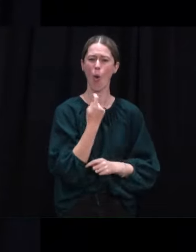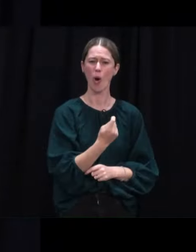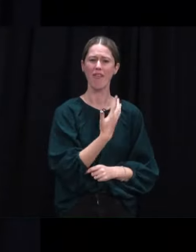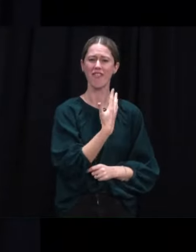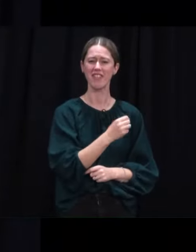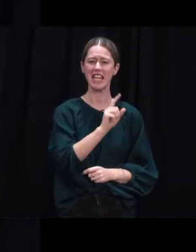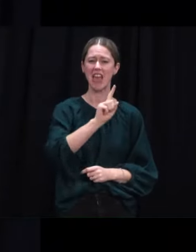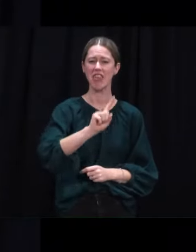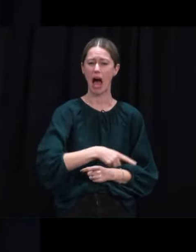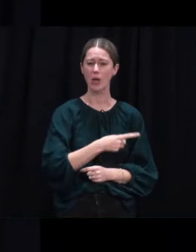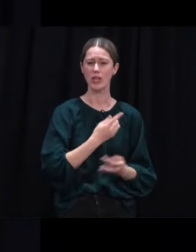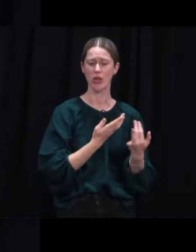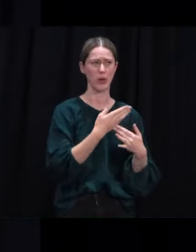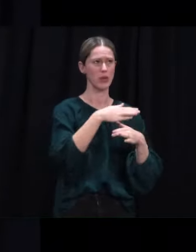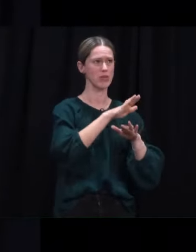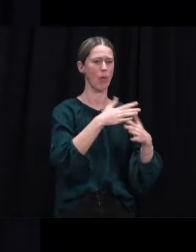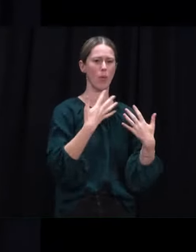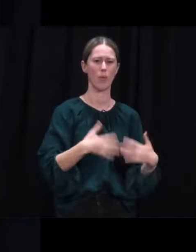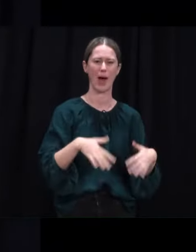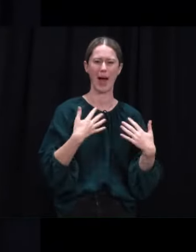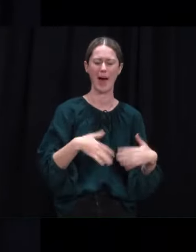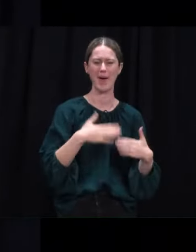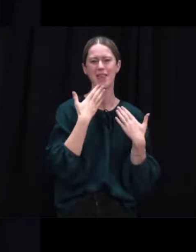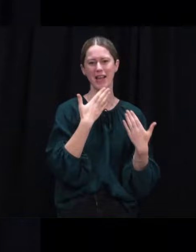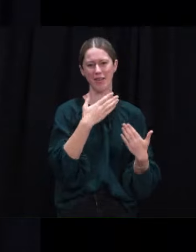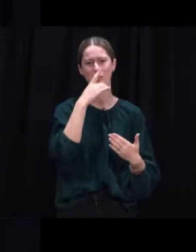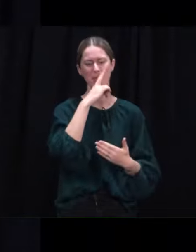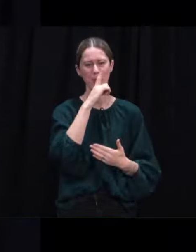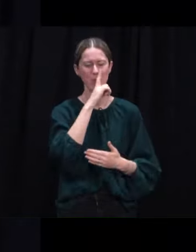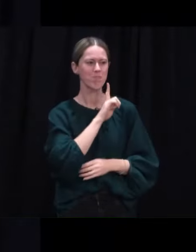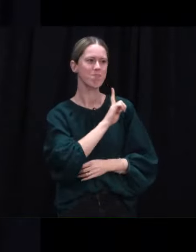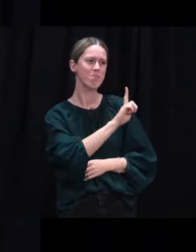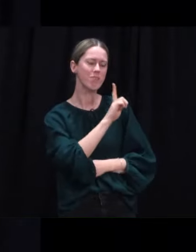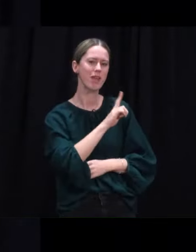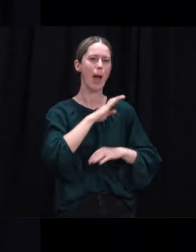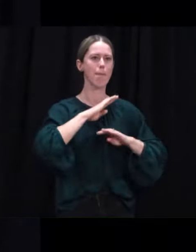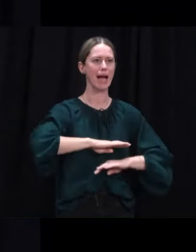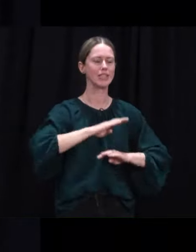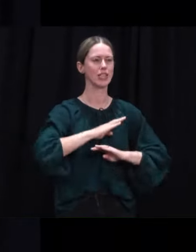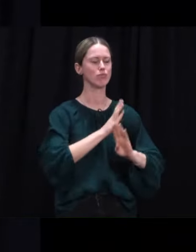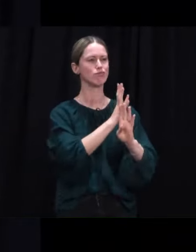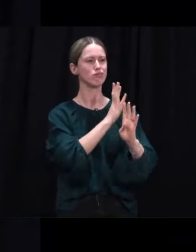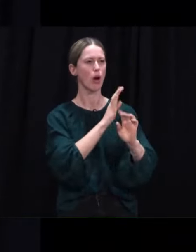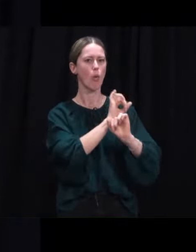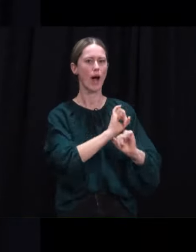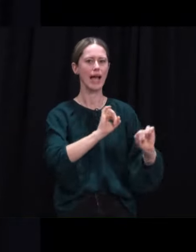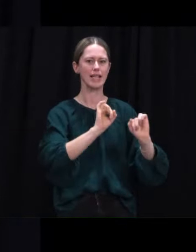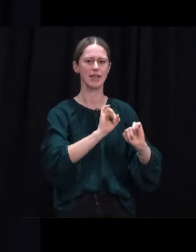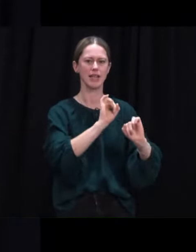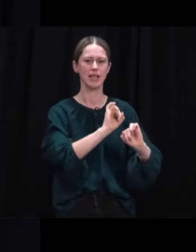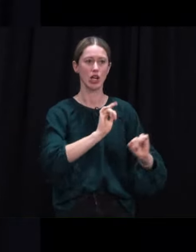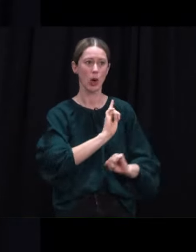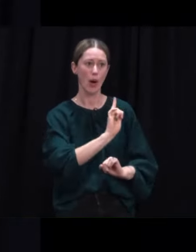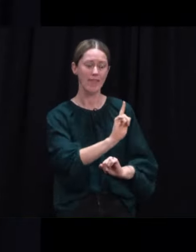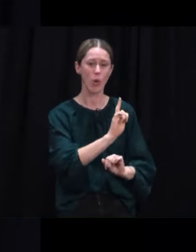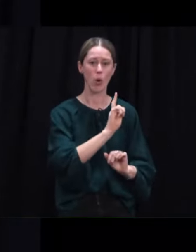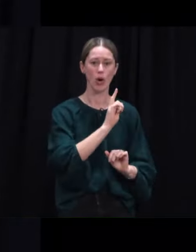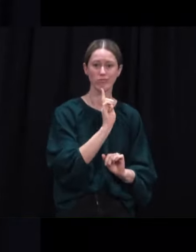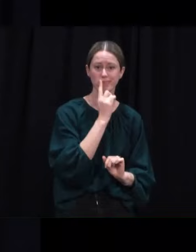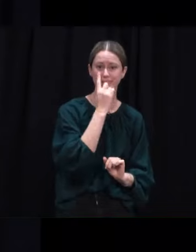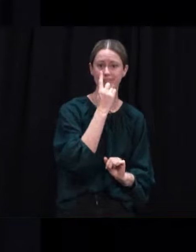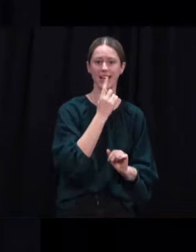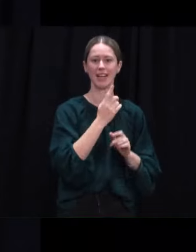across the country, so thank you to everybody who's persevering and being patient, making sure they're getting their test. Every test that